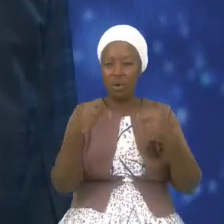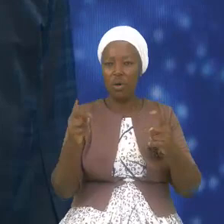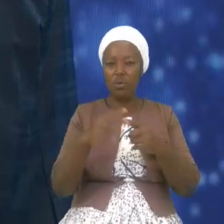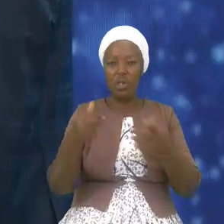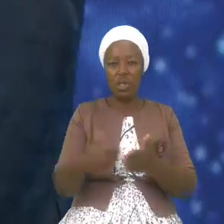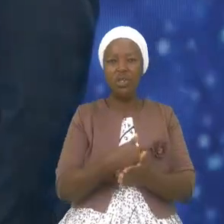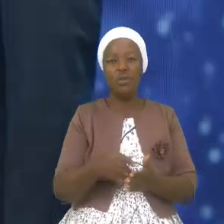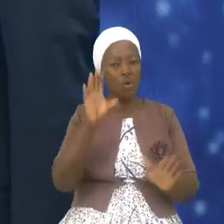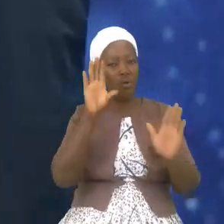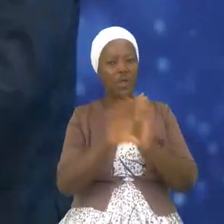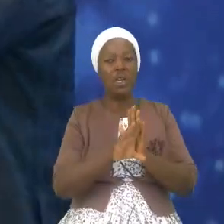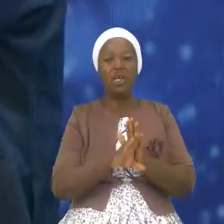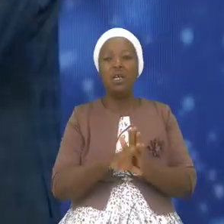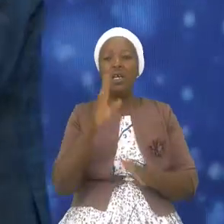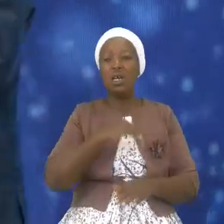John,